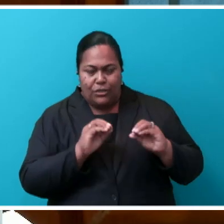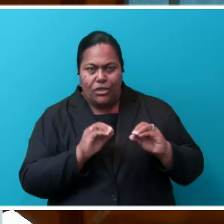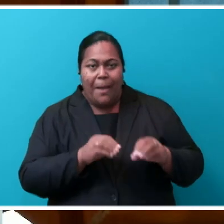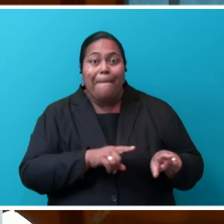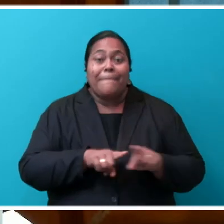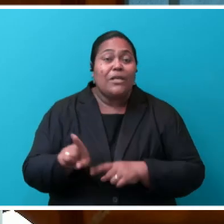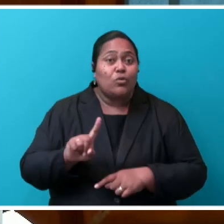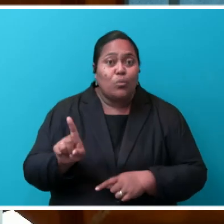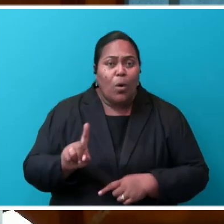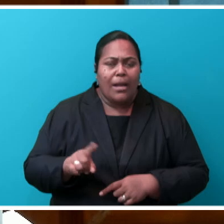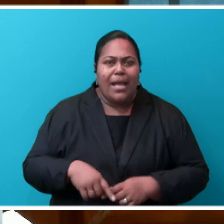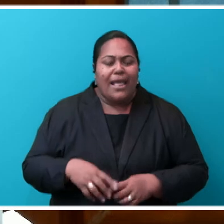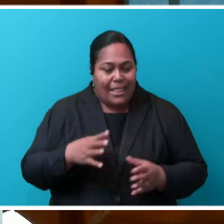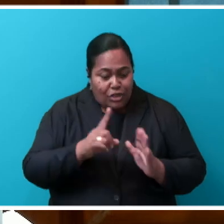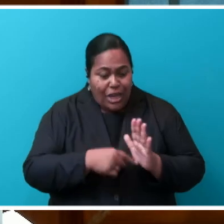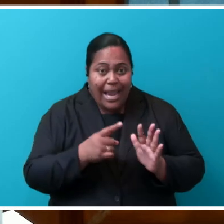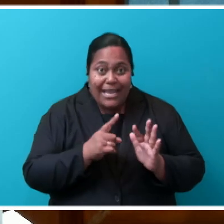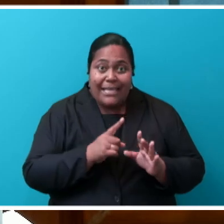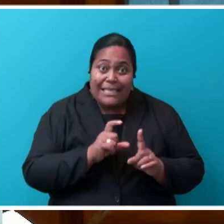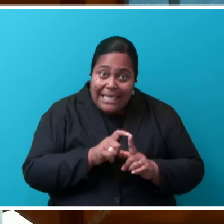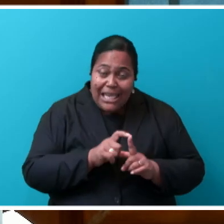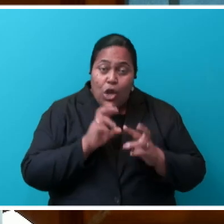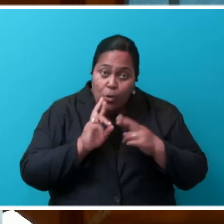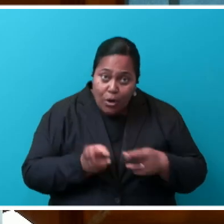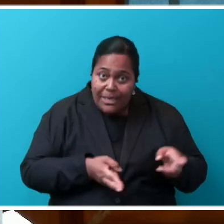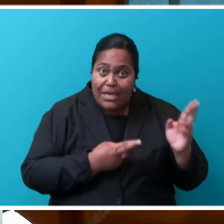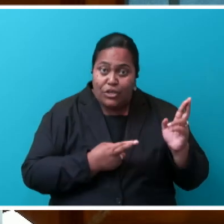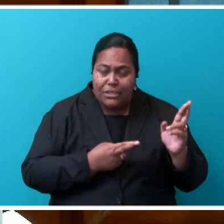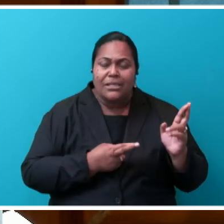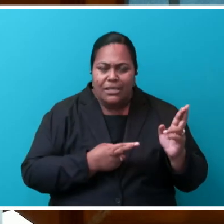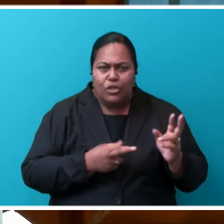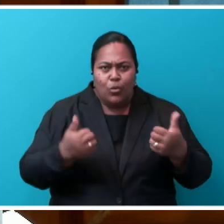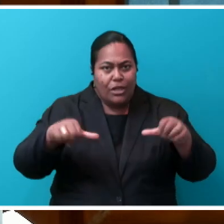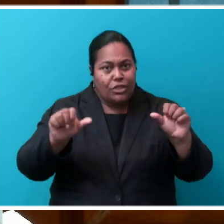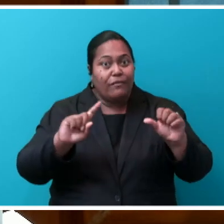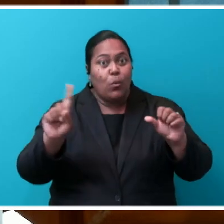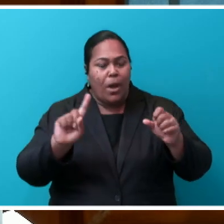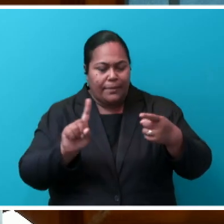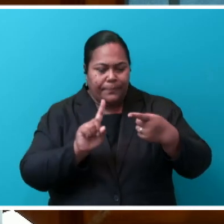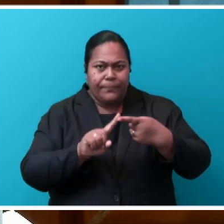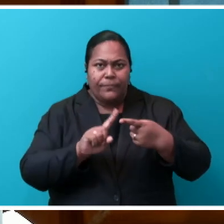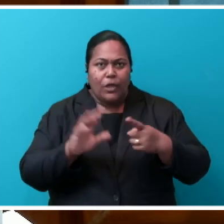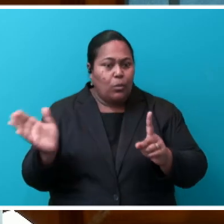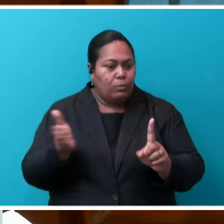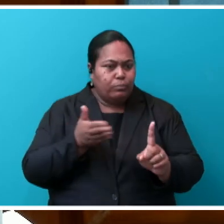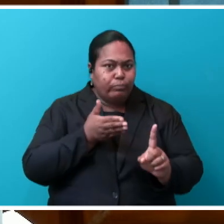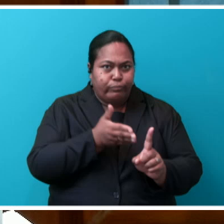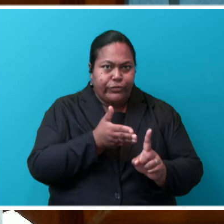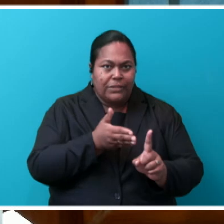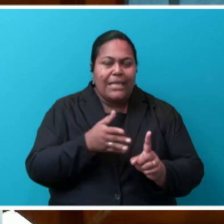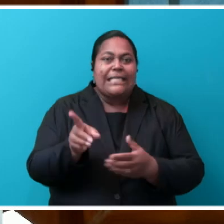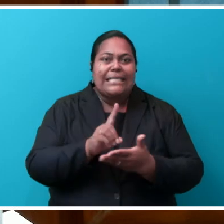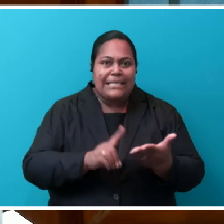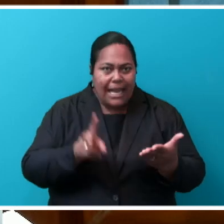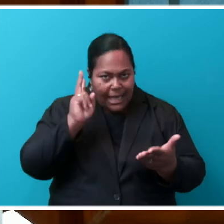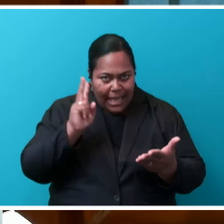implementation of the JE recommendations is to achieve the following. One, the realignment and redesign of salary